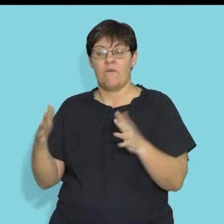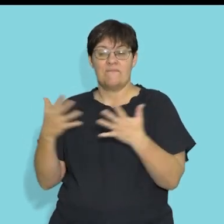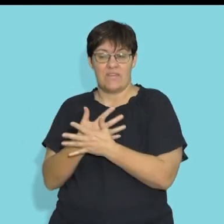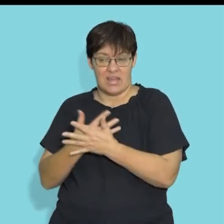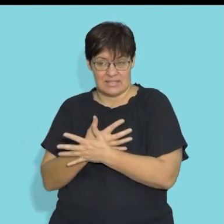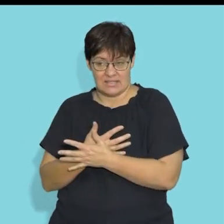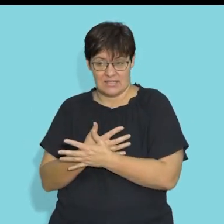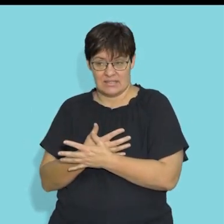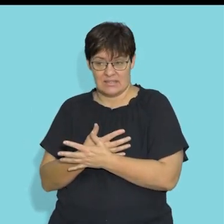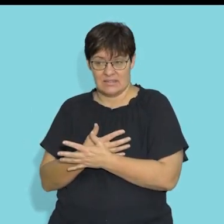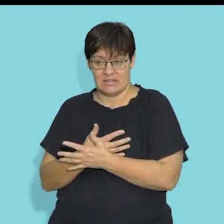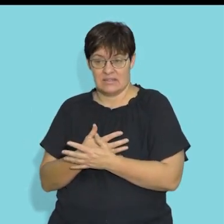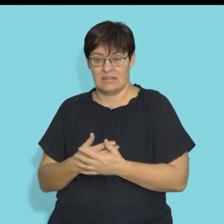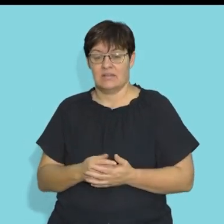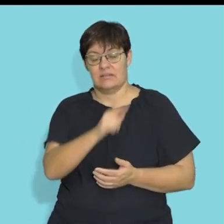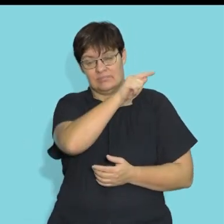fast into